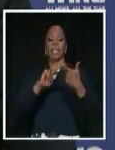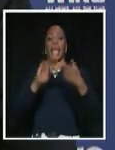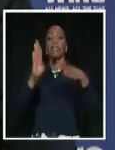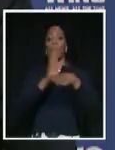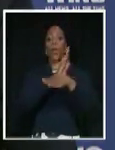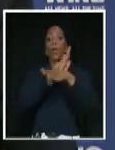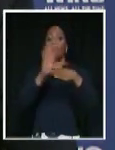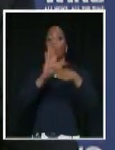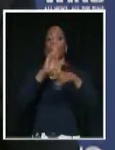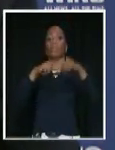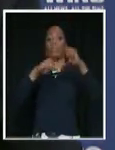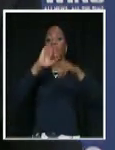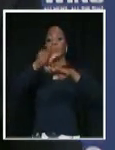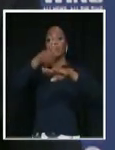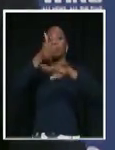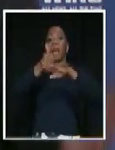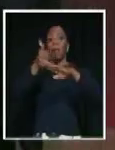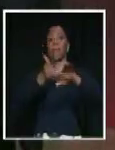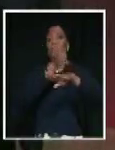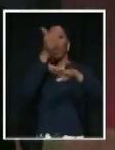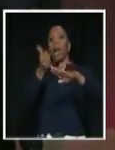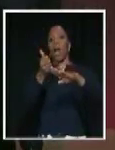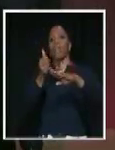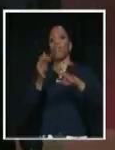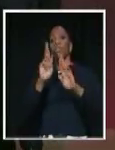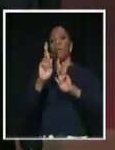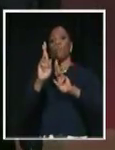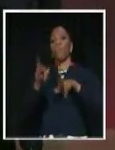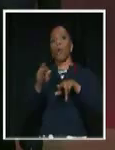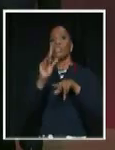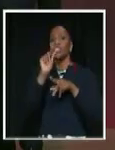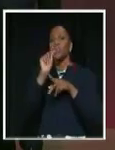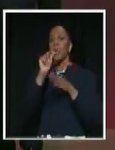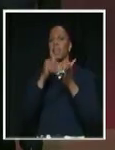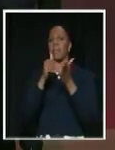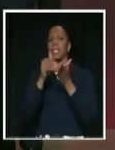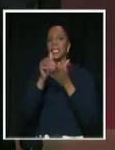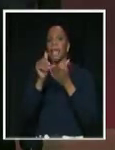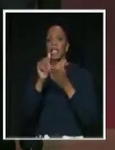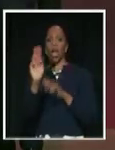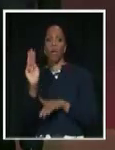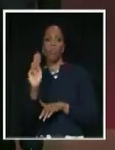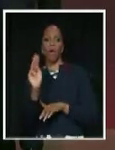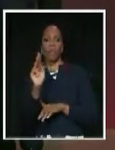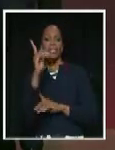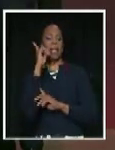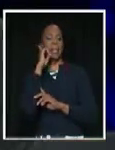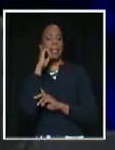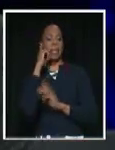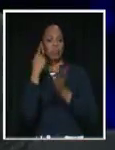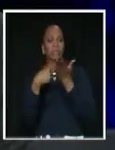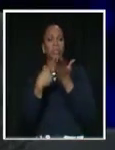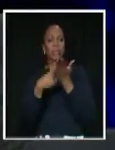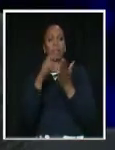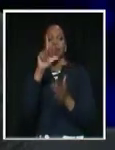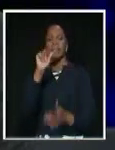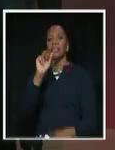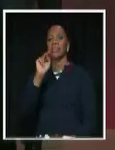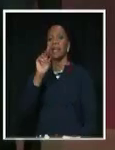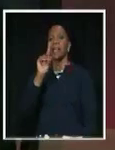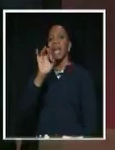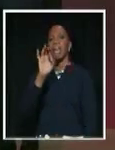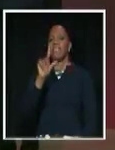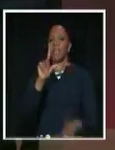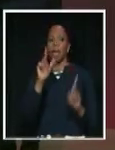would put there. All the rest of that report cost $20 billion. Thank you. And I think when we were saying landfill, we were talking about the same thing. And Maurice, we had our